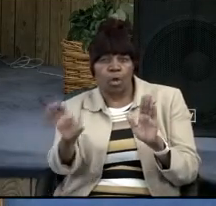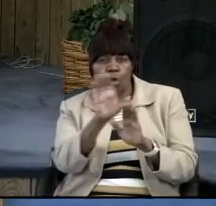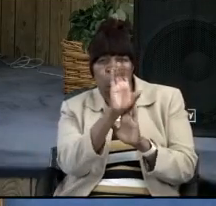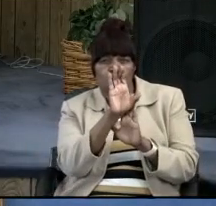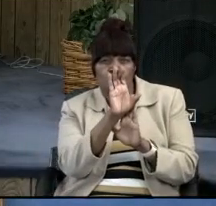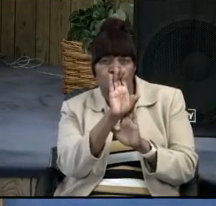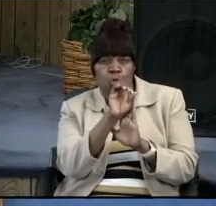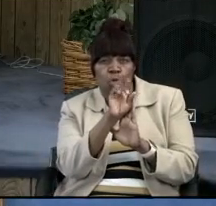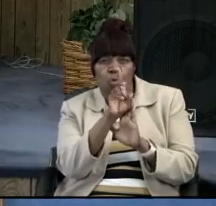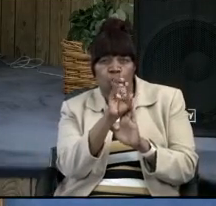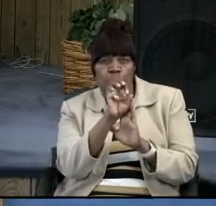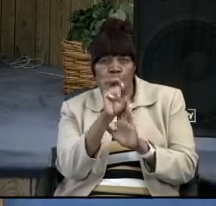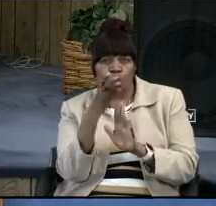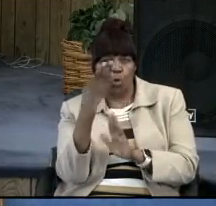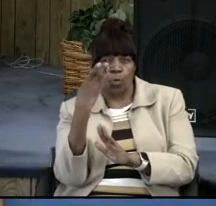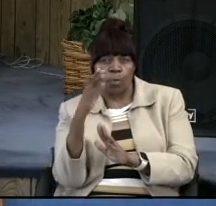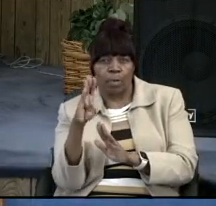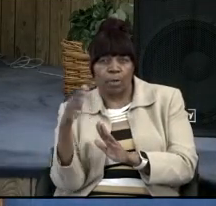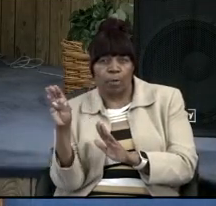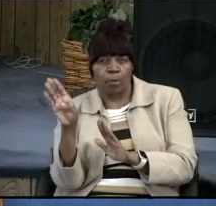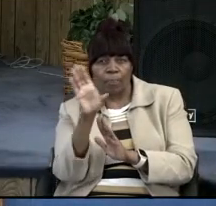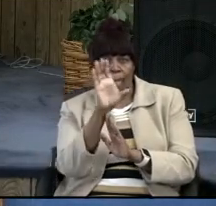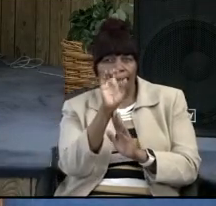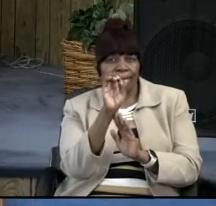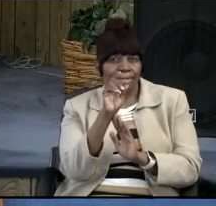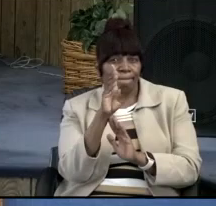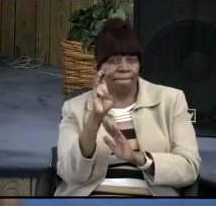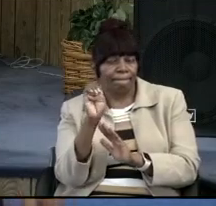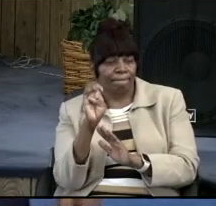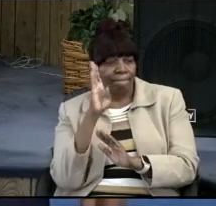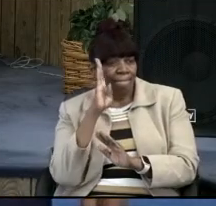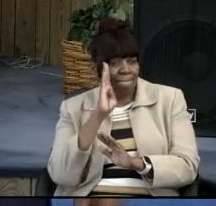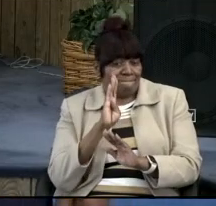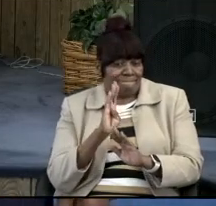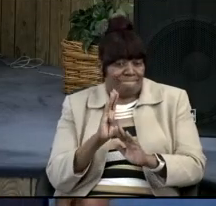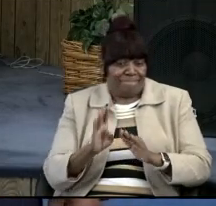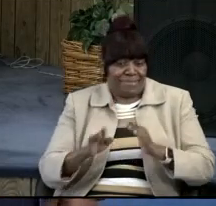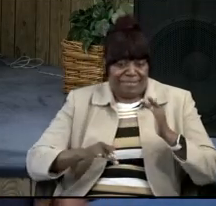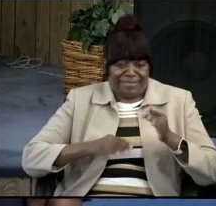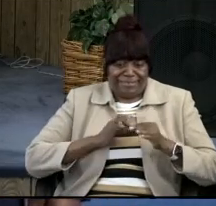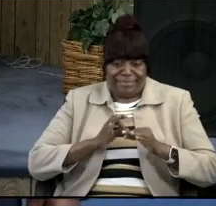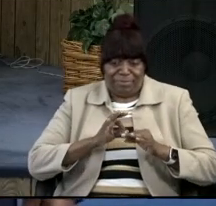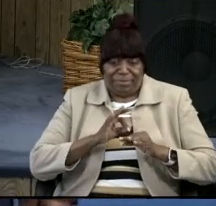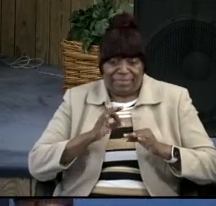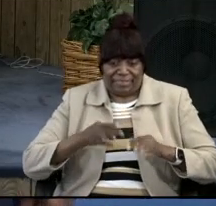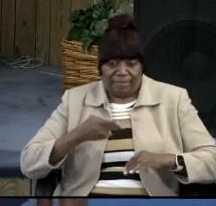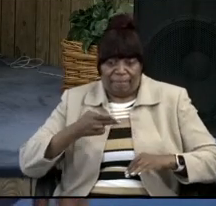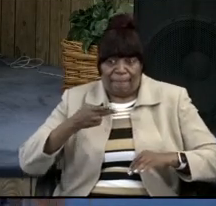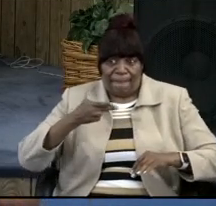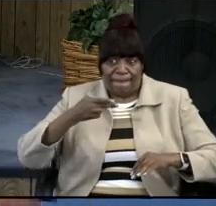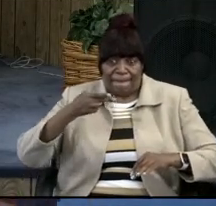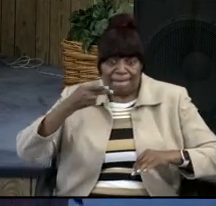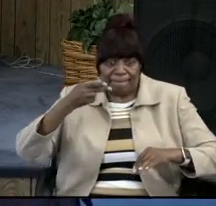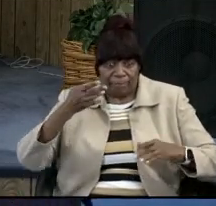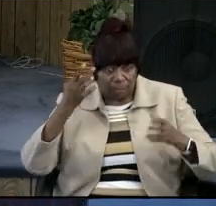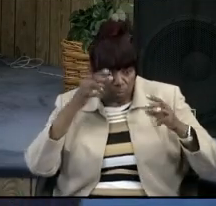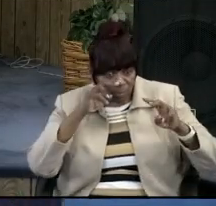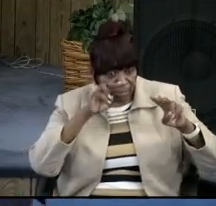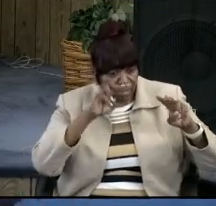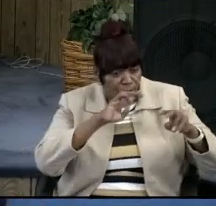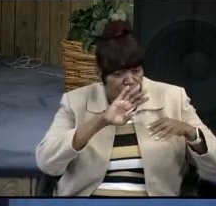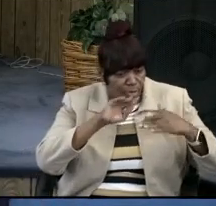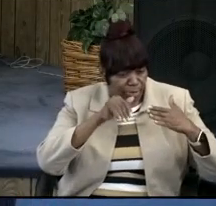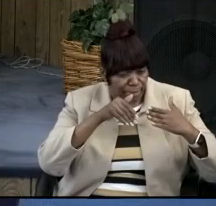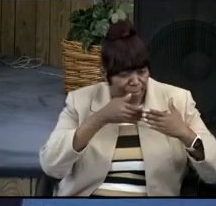When I look around and I see some people worshiping, the spirit is high, and we see folk who God done brought them over so many